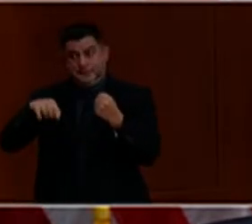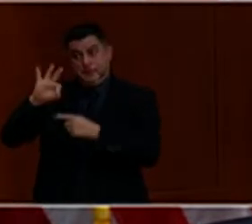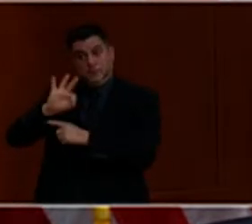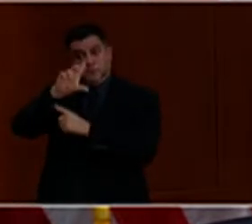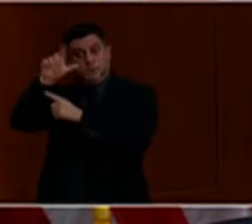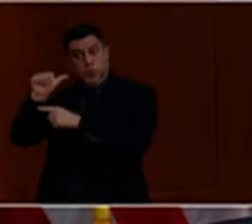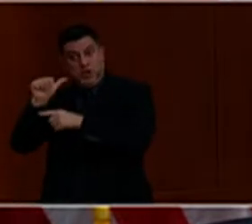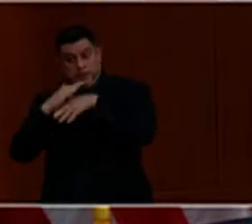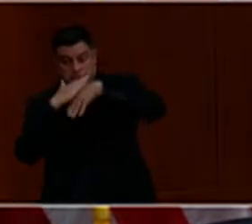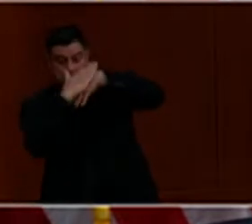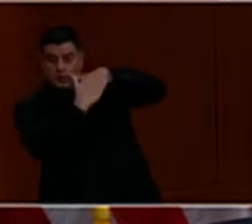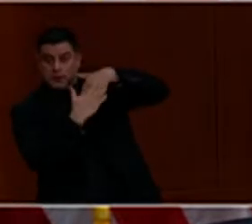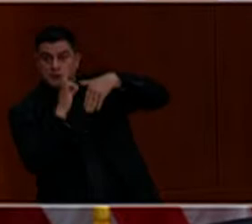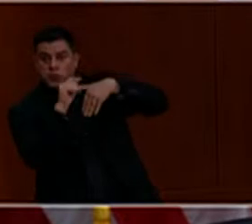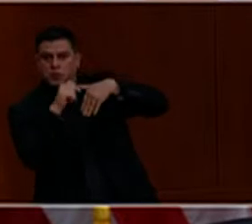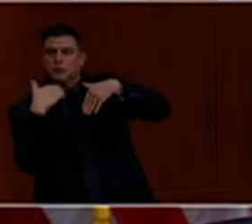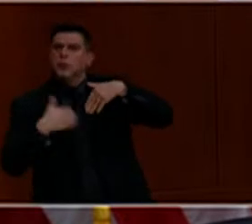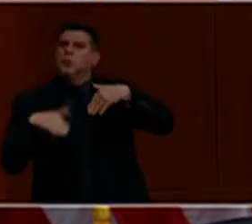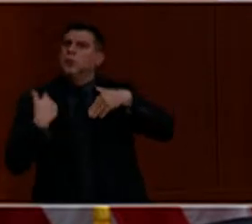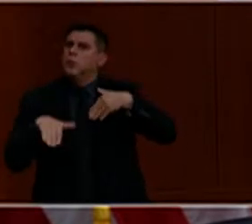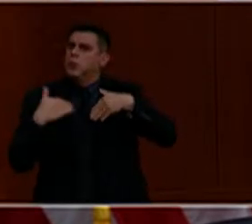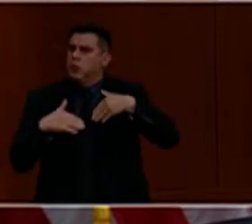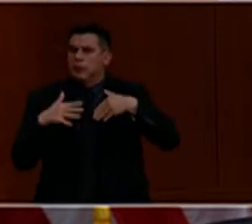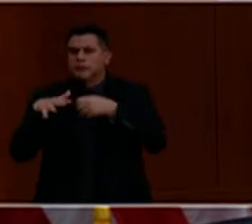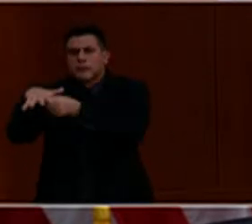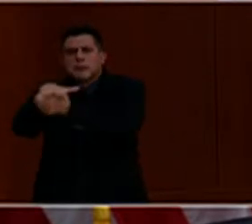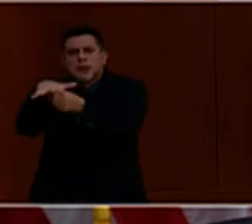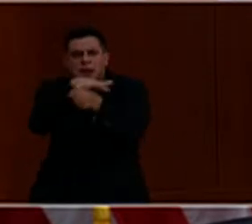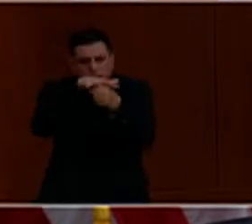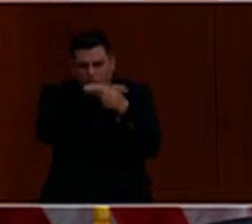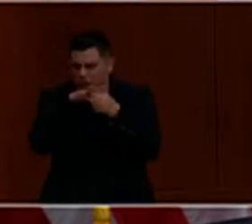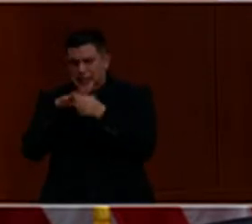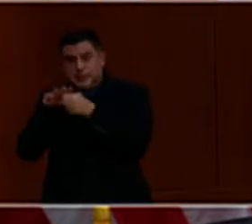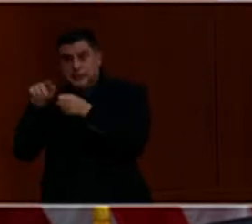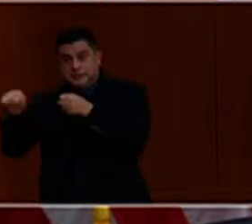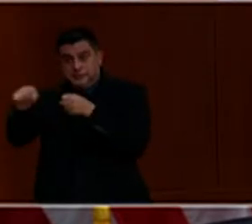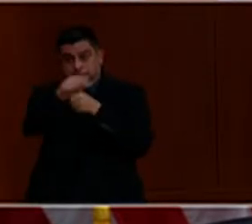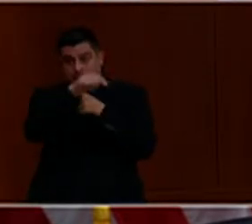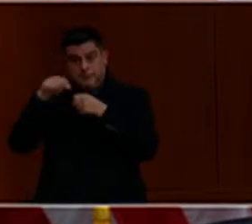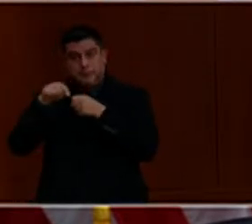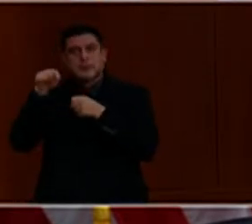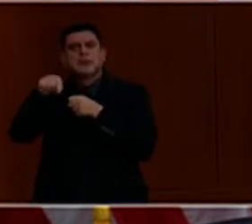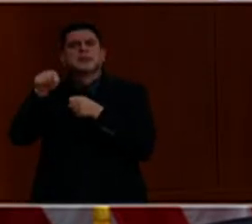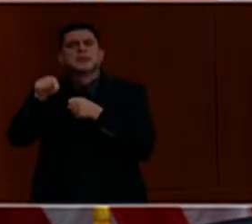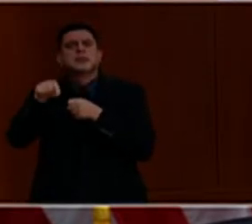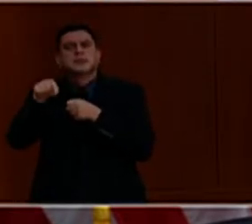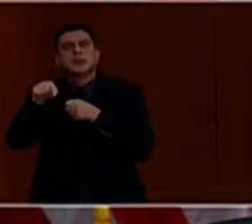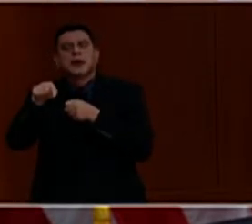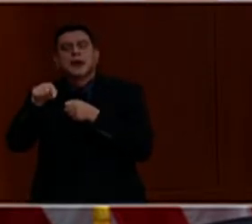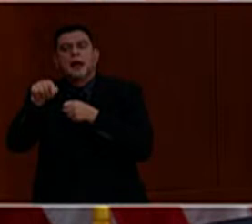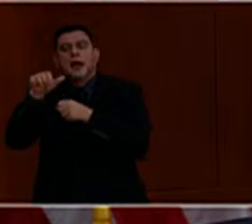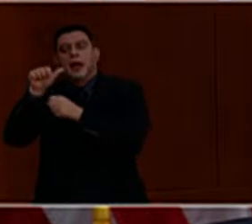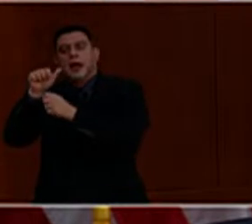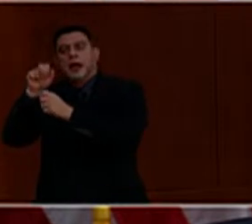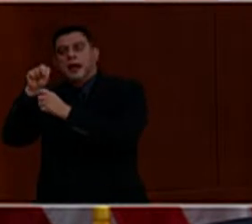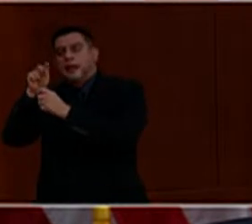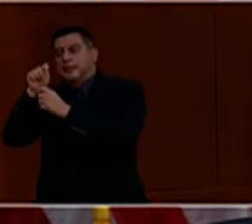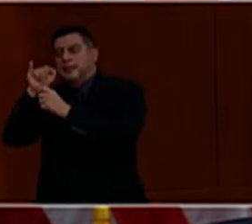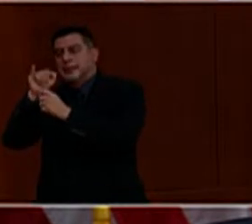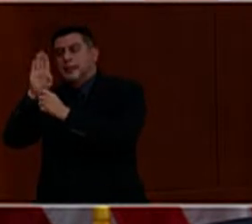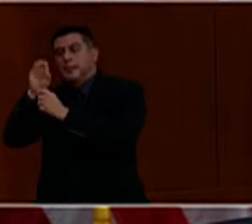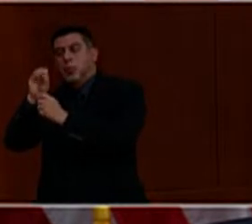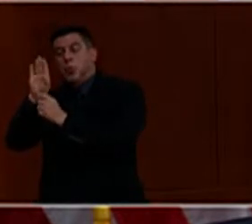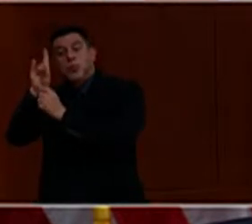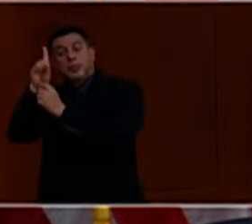of our sites. We're doing at least 1,000 tests a day now, we're averaging. And from the 4th of August to